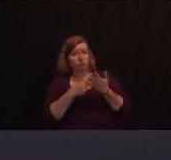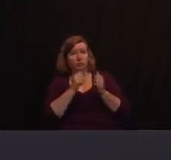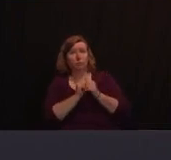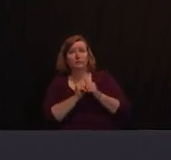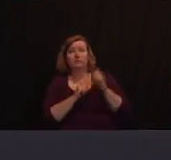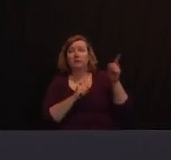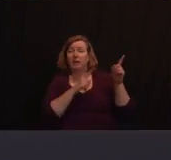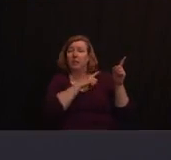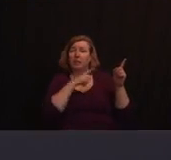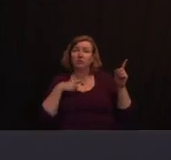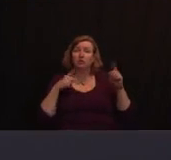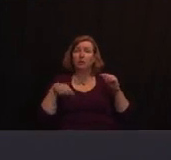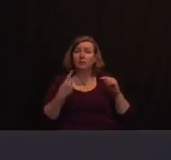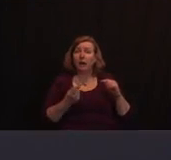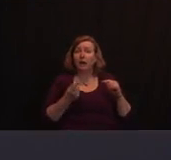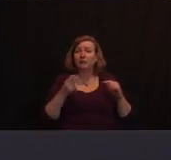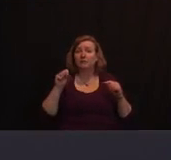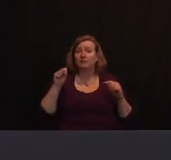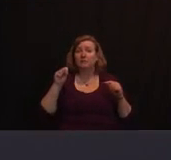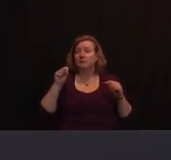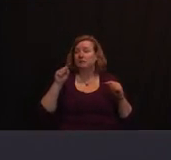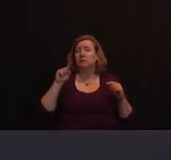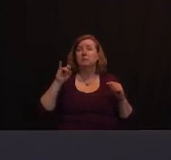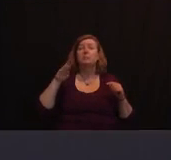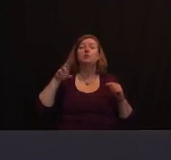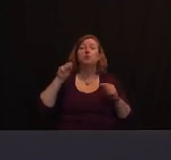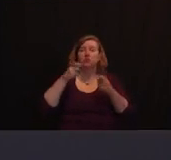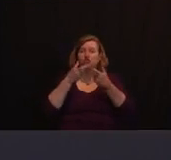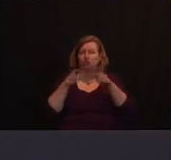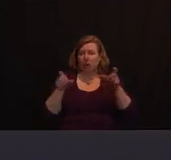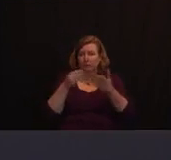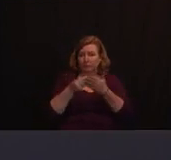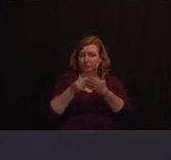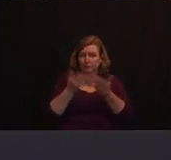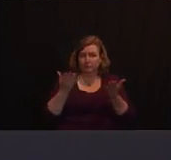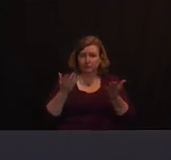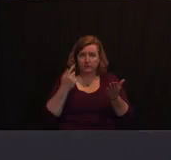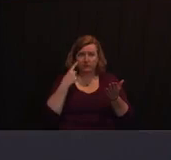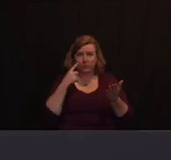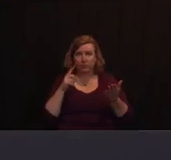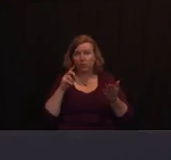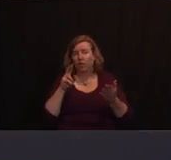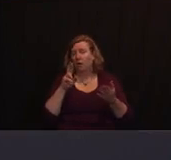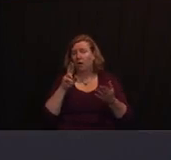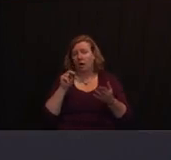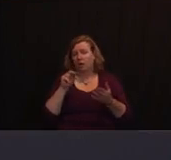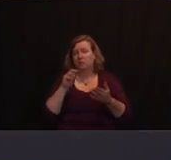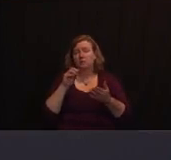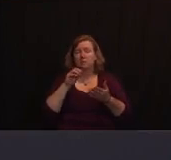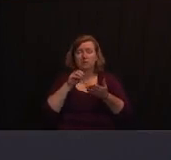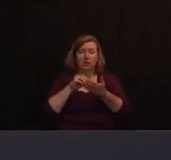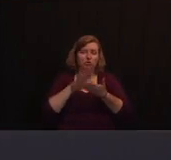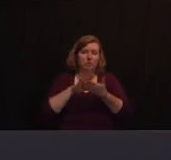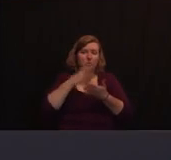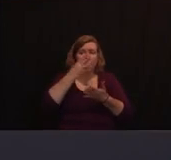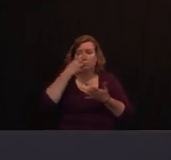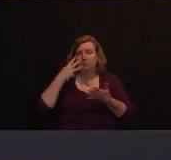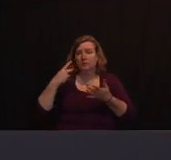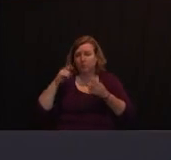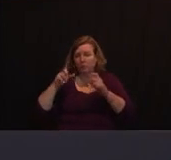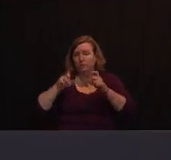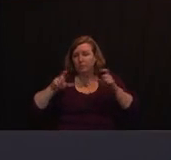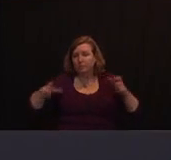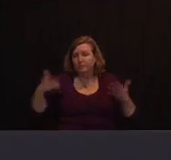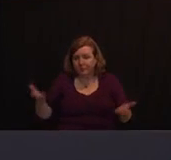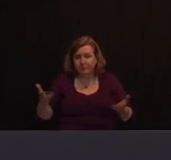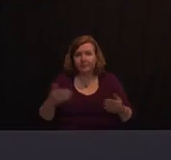checks or unemployment payments for undocumented immigrants? Judy, I'll start and throw it over to you.